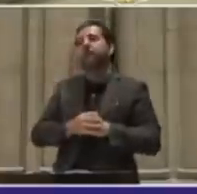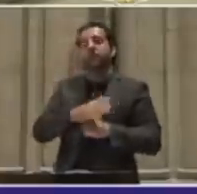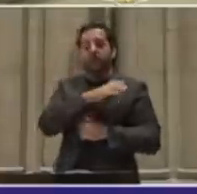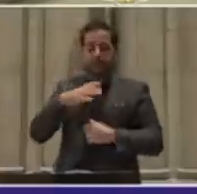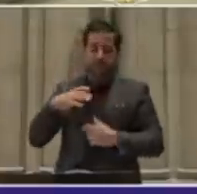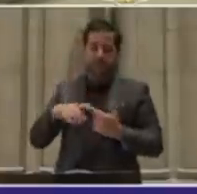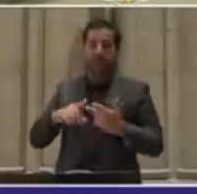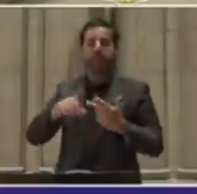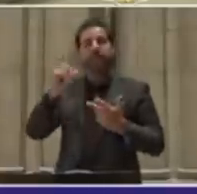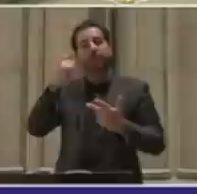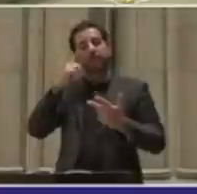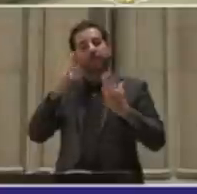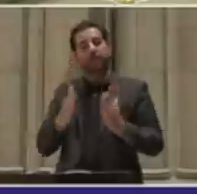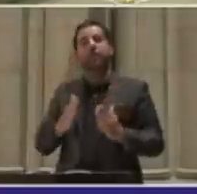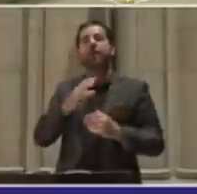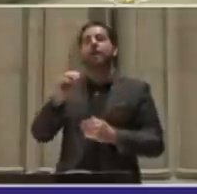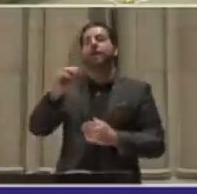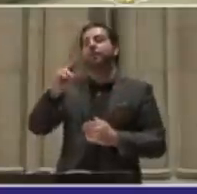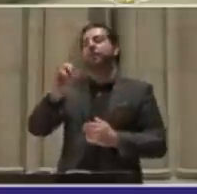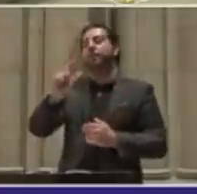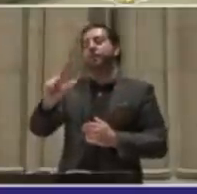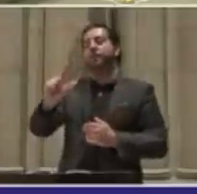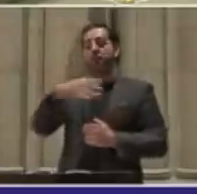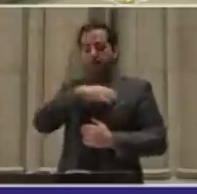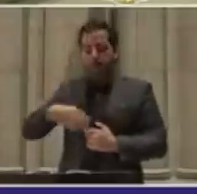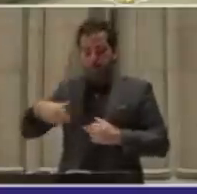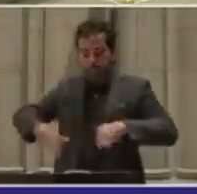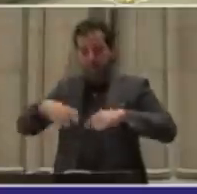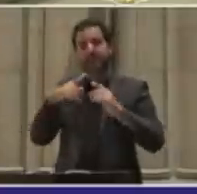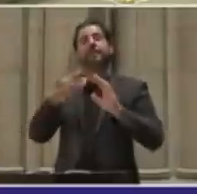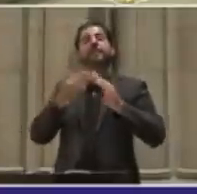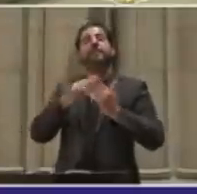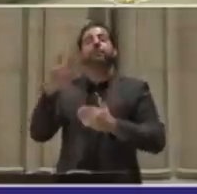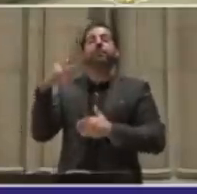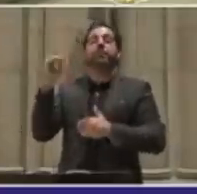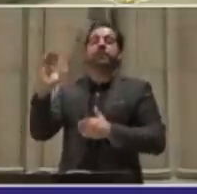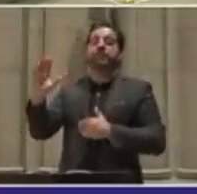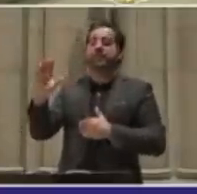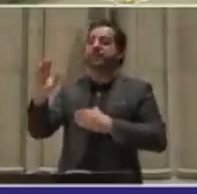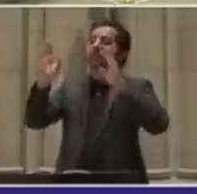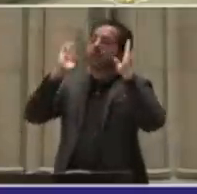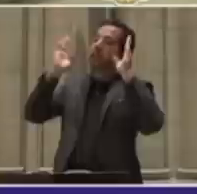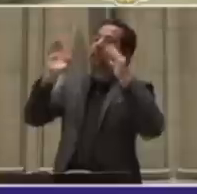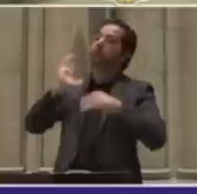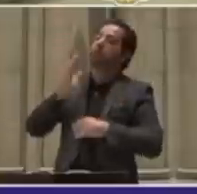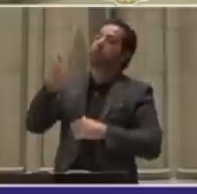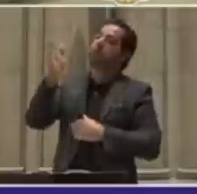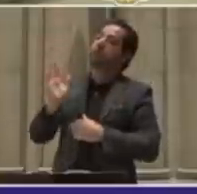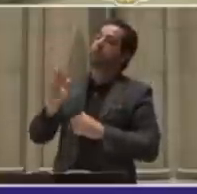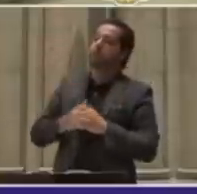Congress, governors, and Muriel, Mayor of the City of Washington. Hear us, O